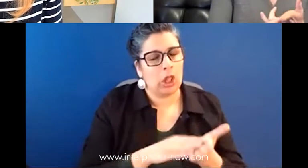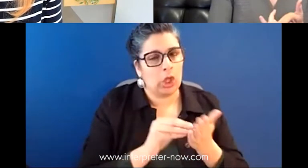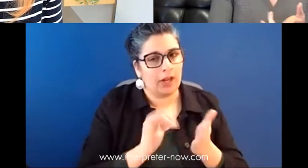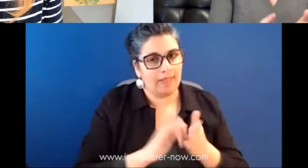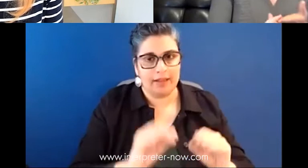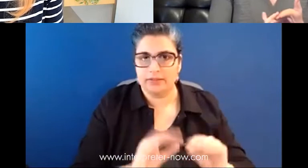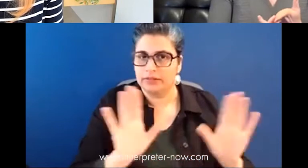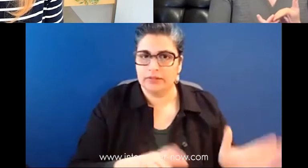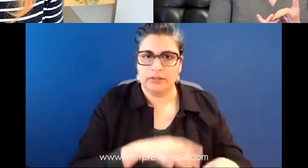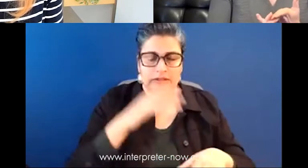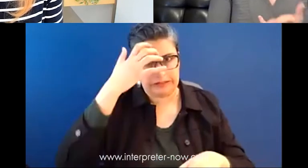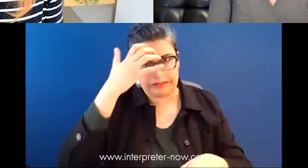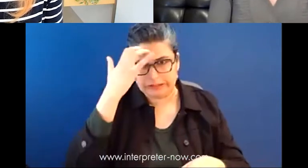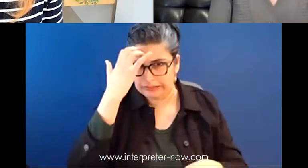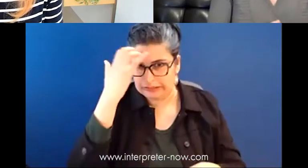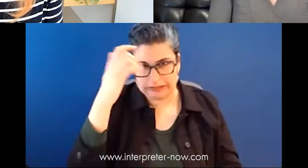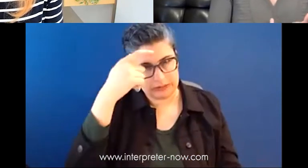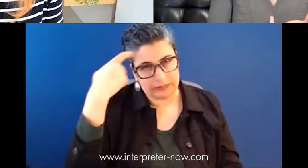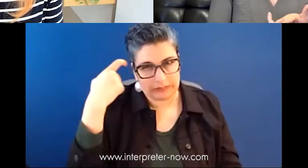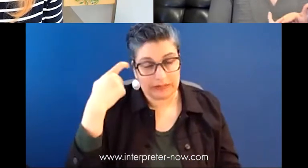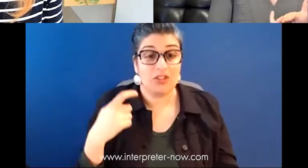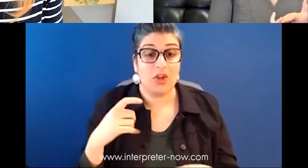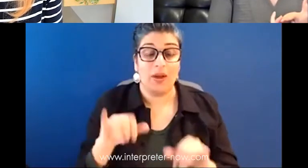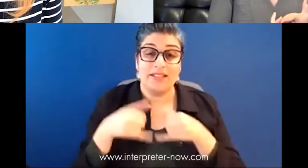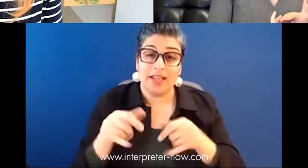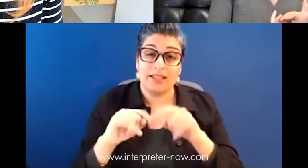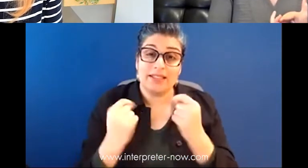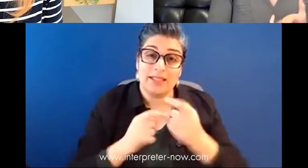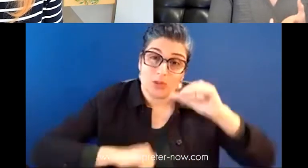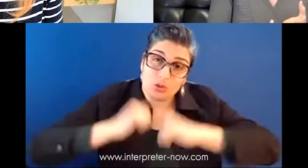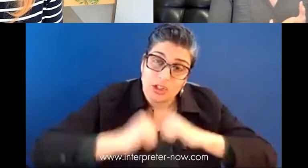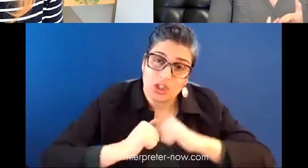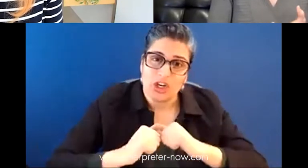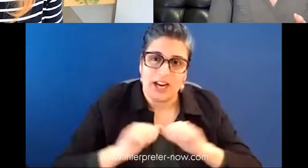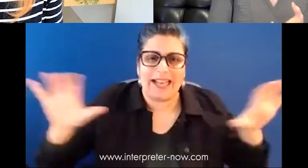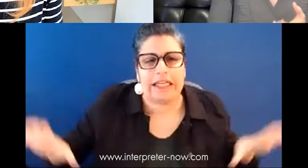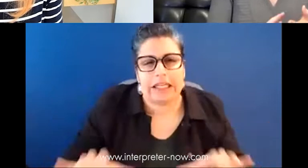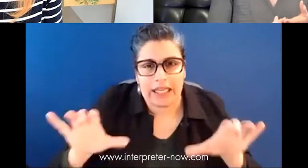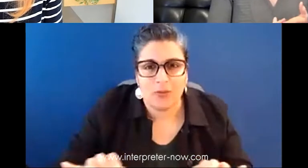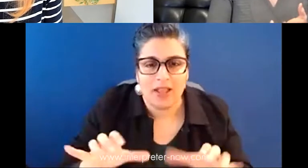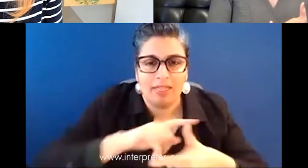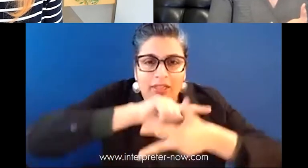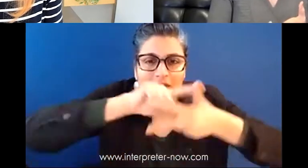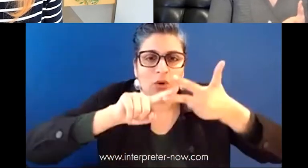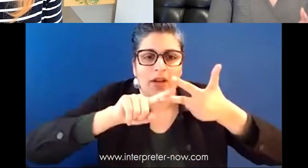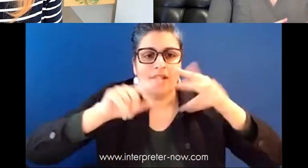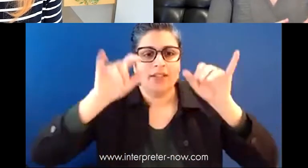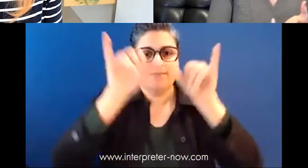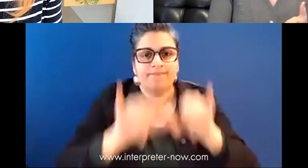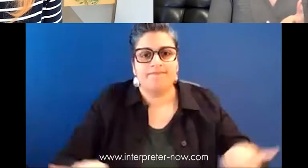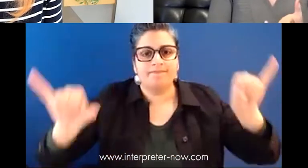incentives, team structure, and engagement. These are the three things we saw